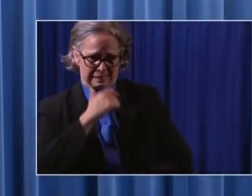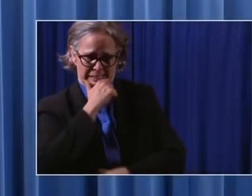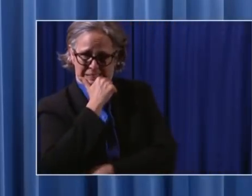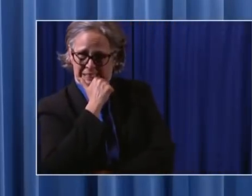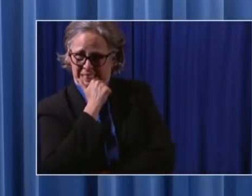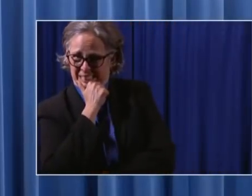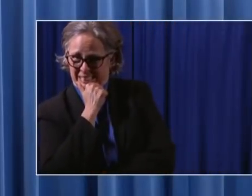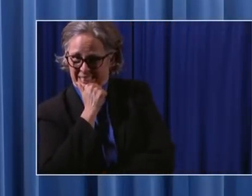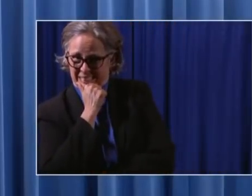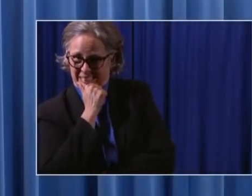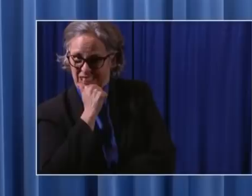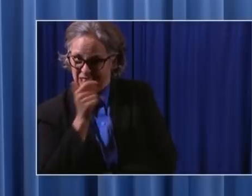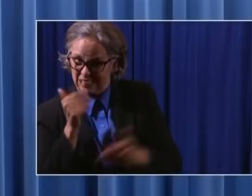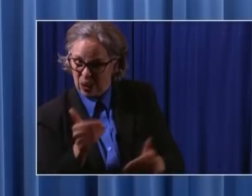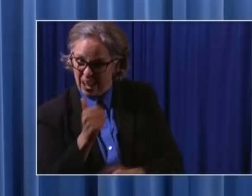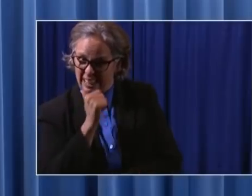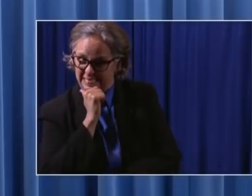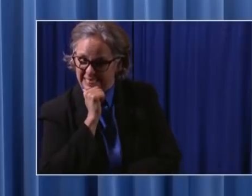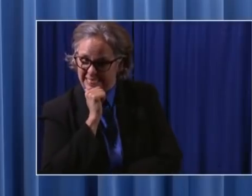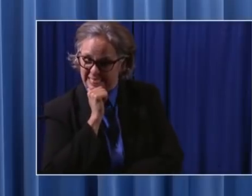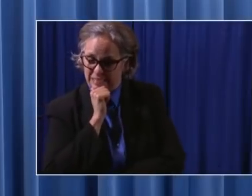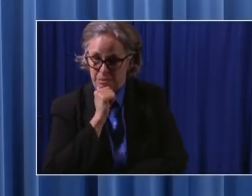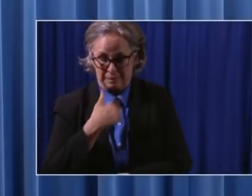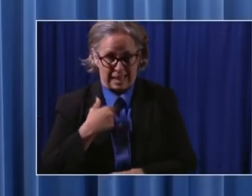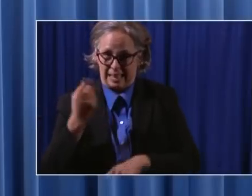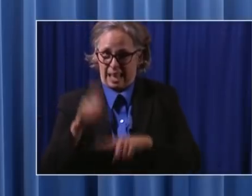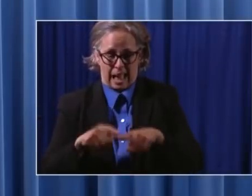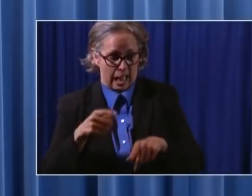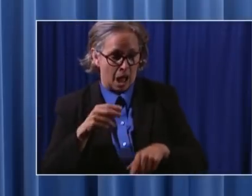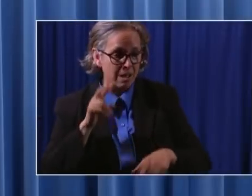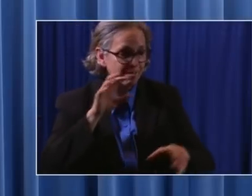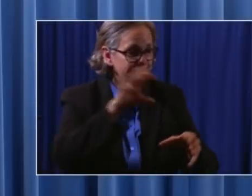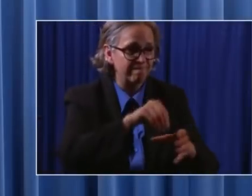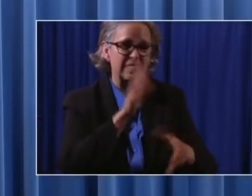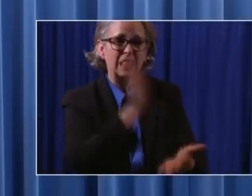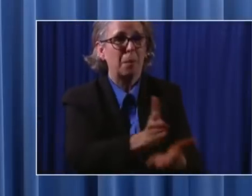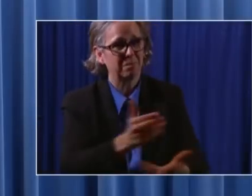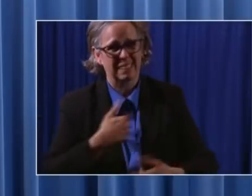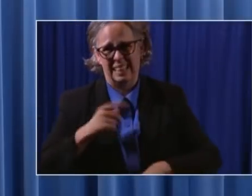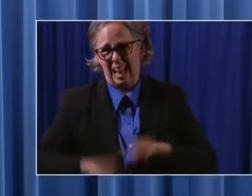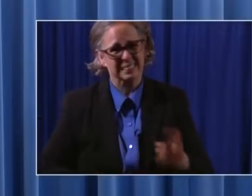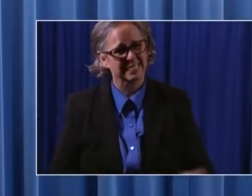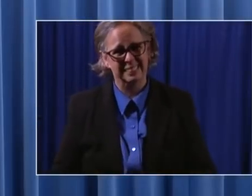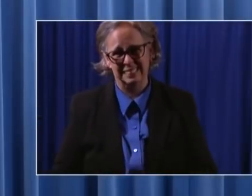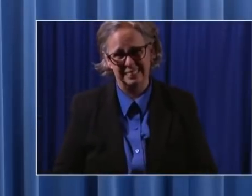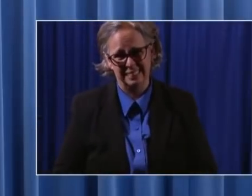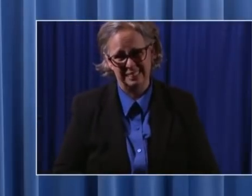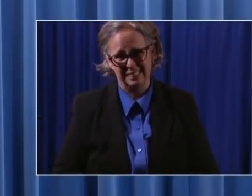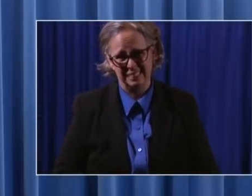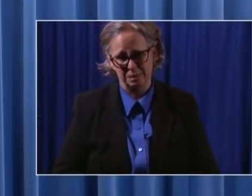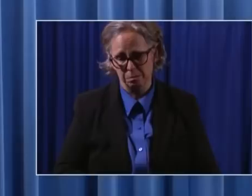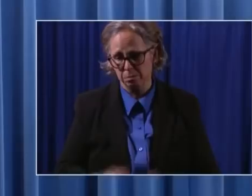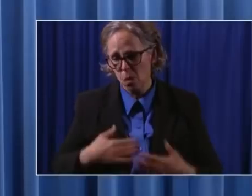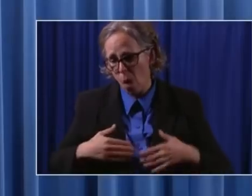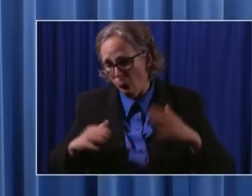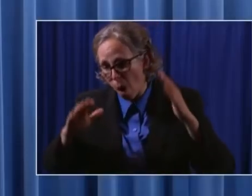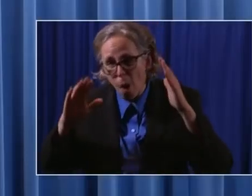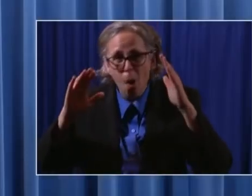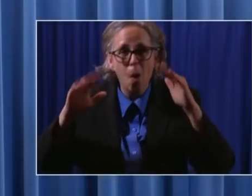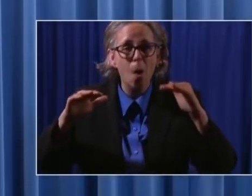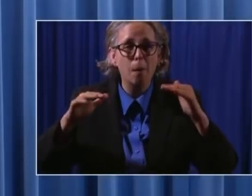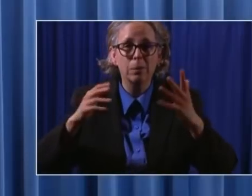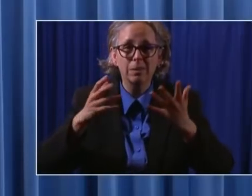control. But in the end, if they're armed with the sufficient facts and the